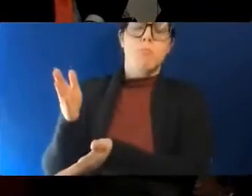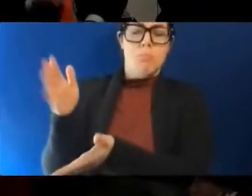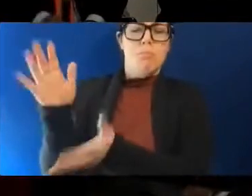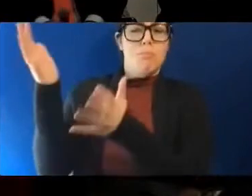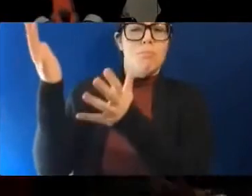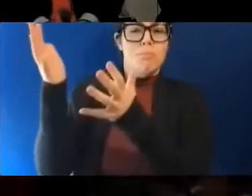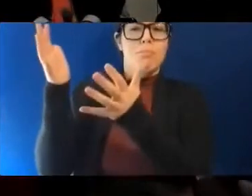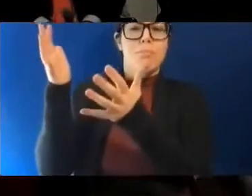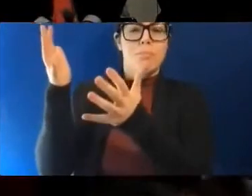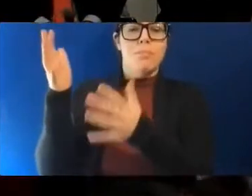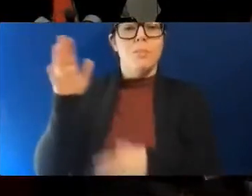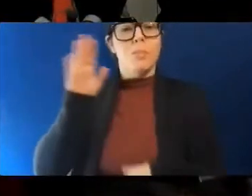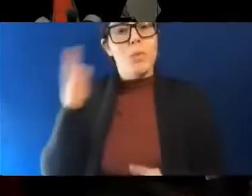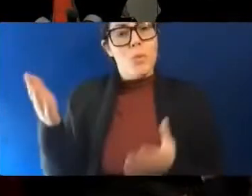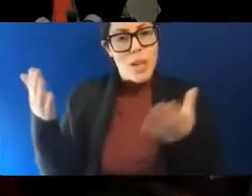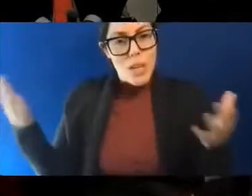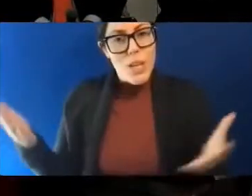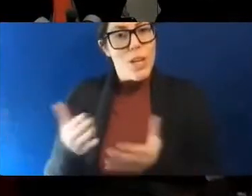there's a close...